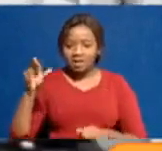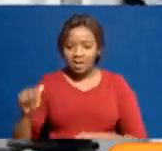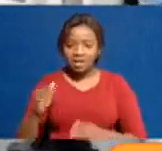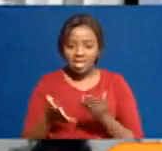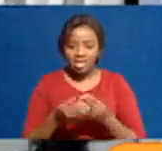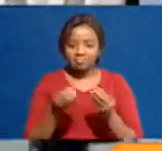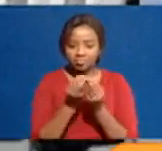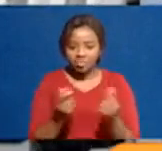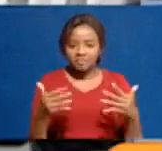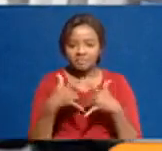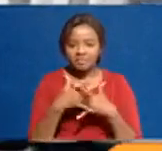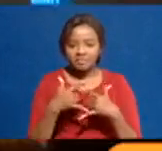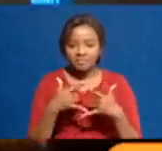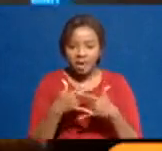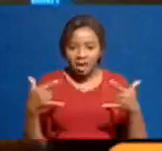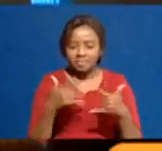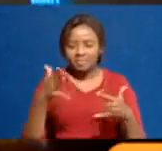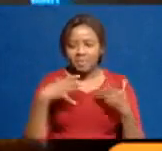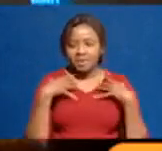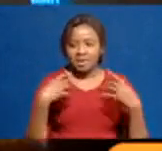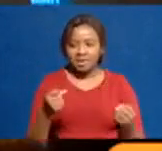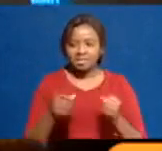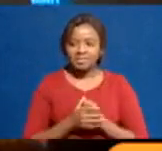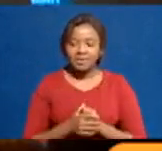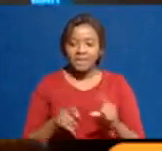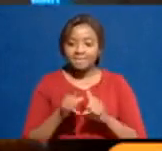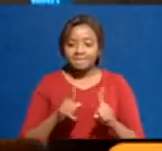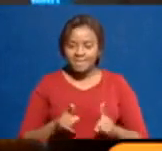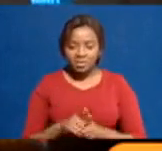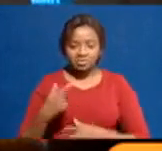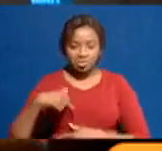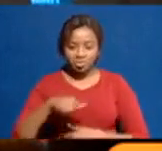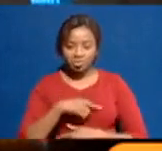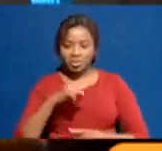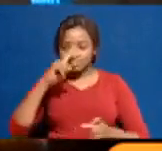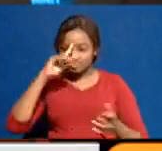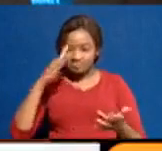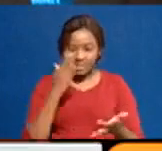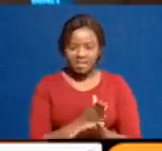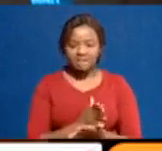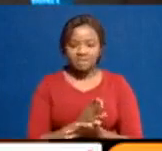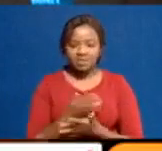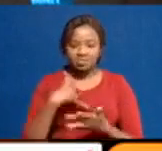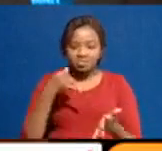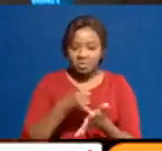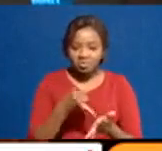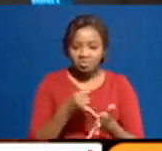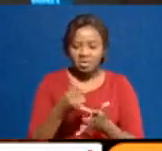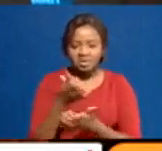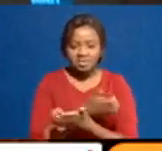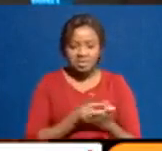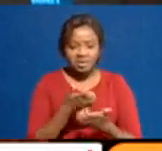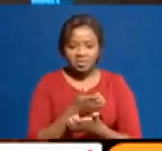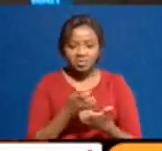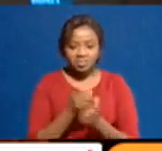greatest public health crisis. And it is grounded in our commitment to being part of the ecosystem that supports the public health needs of